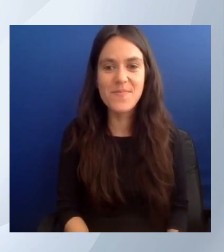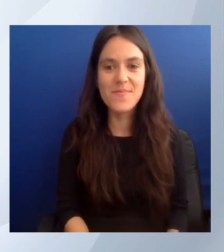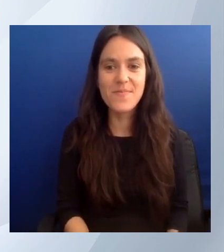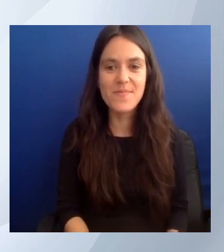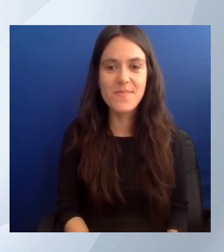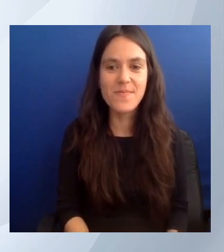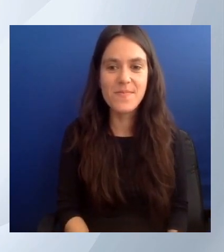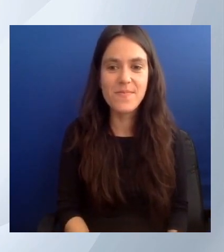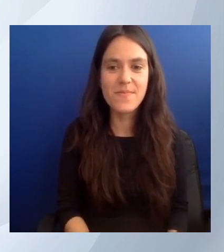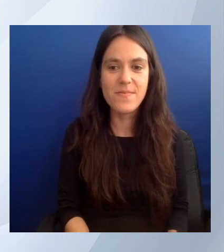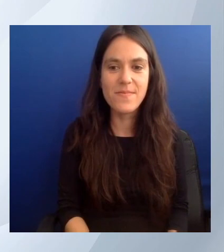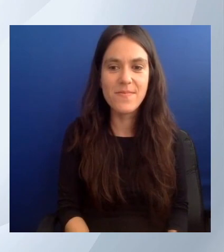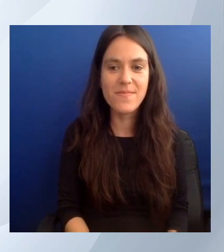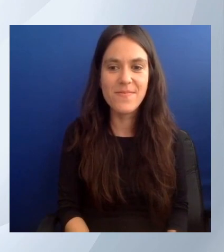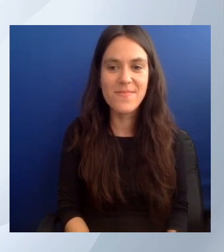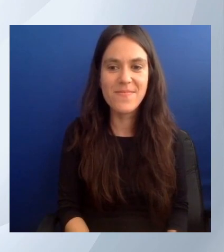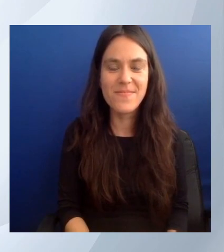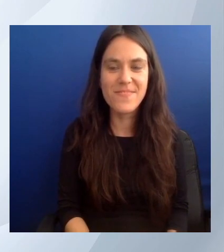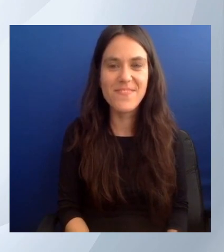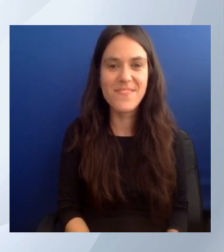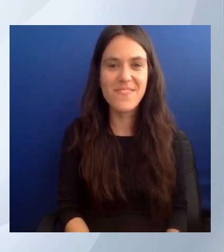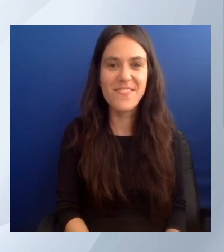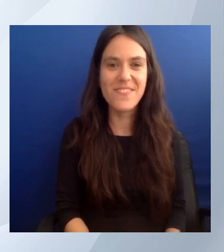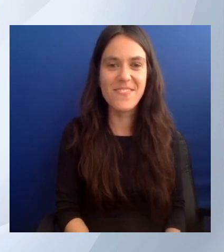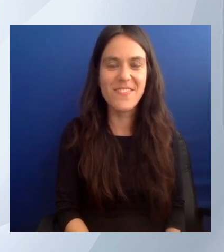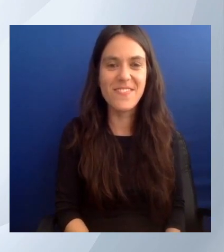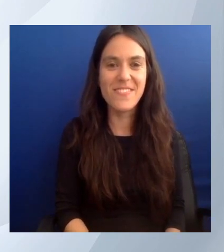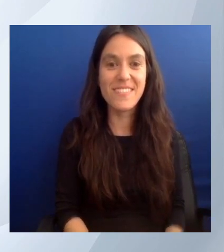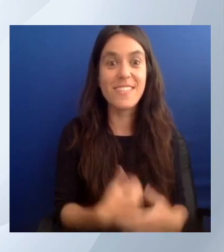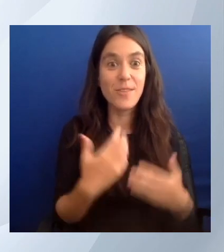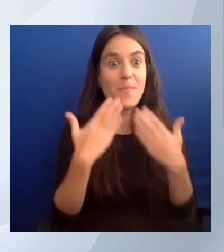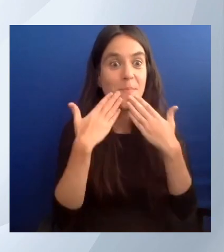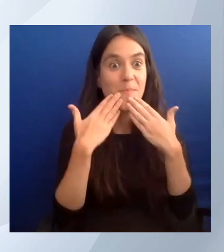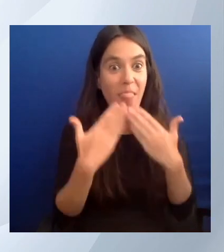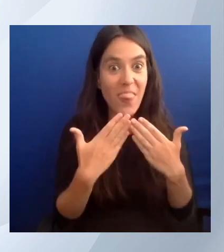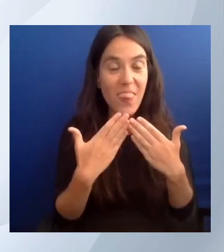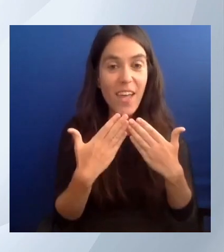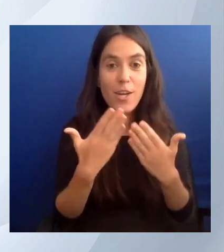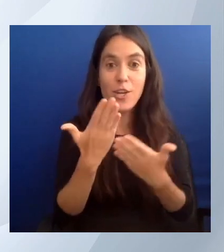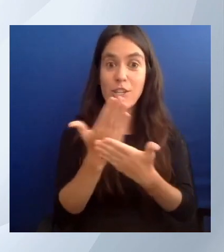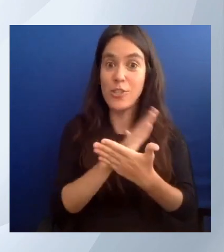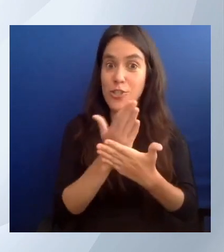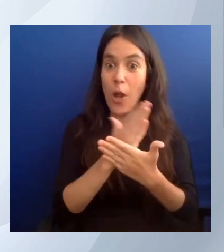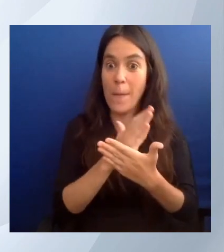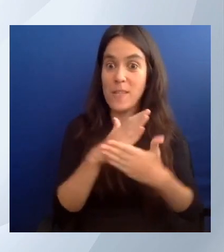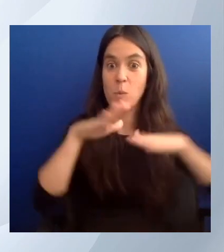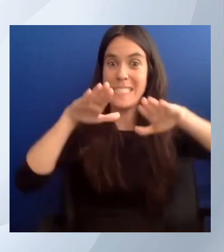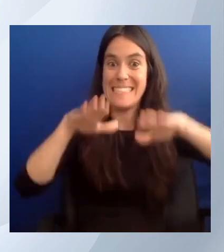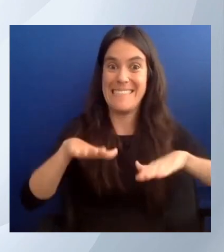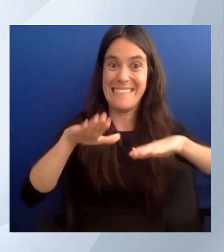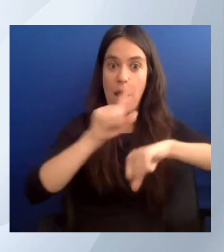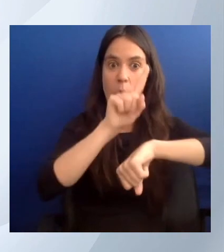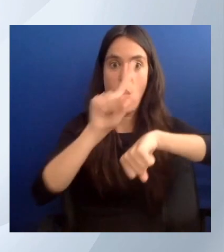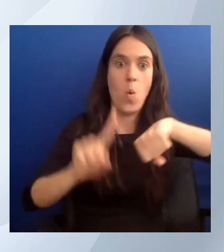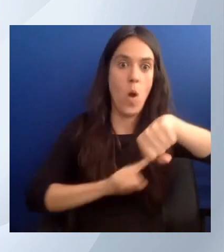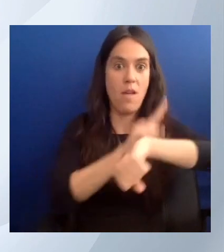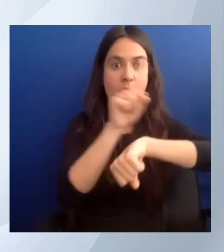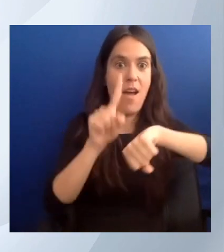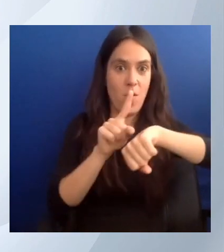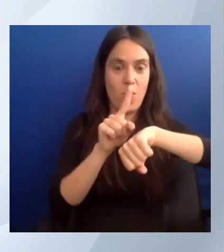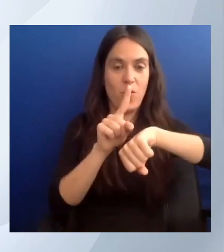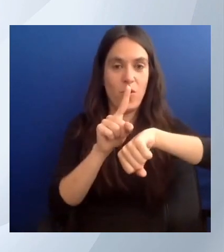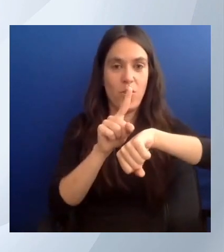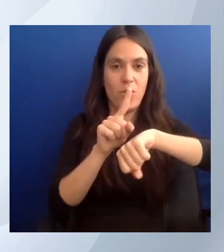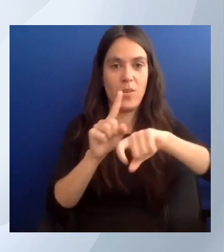Today we've been joined by our interpreters. They will stay for another hour, but we got